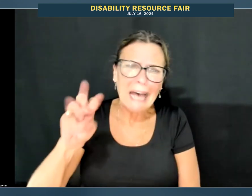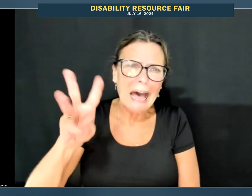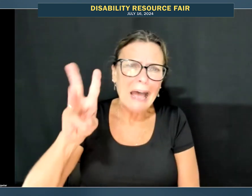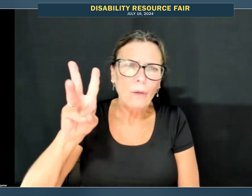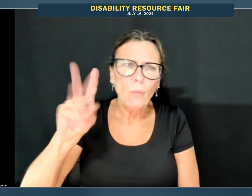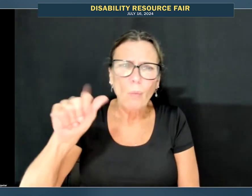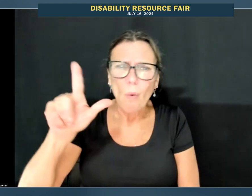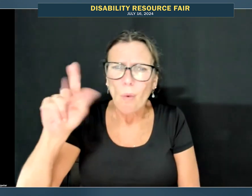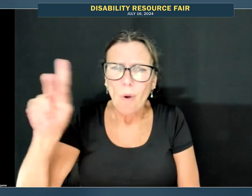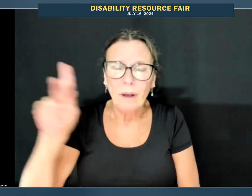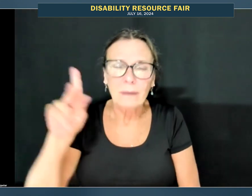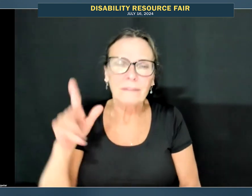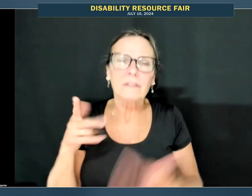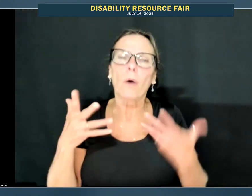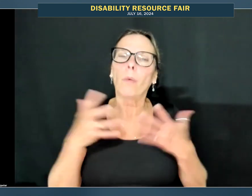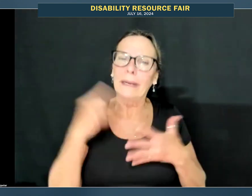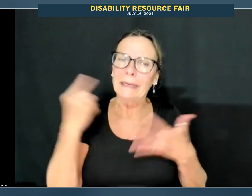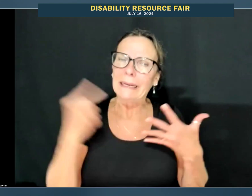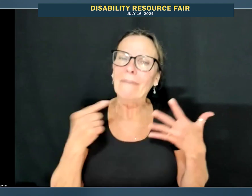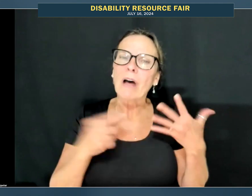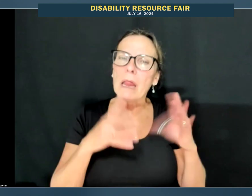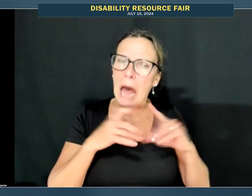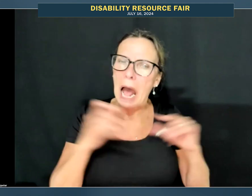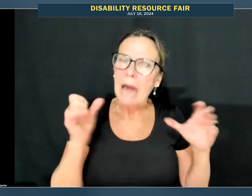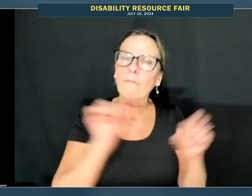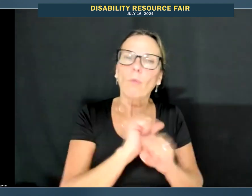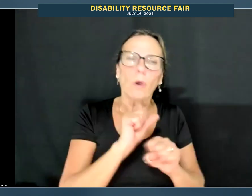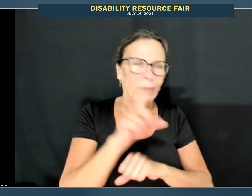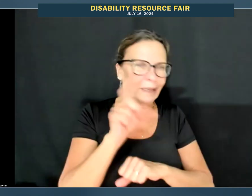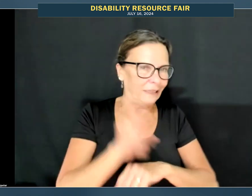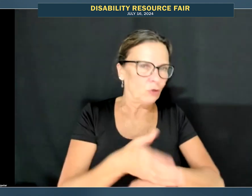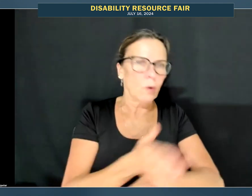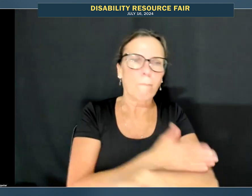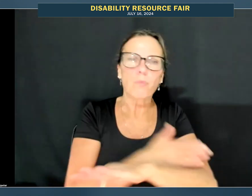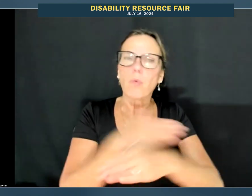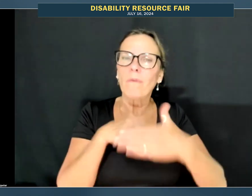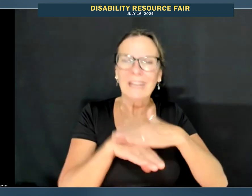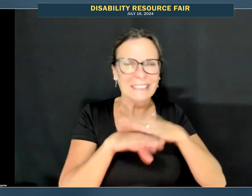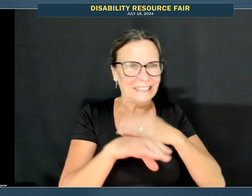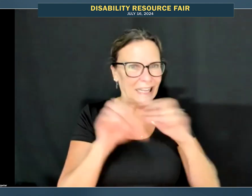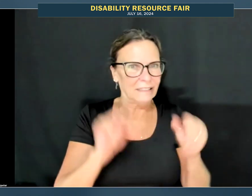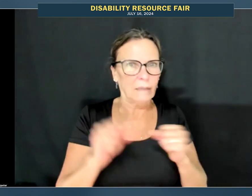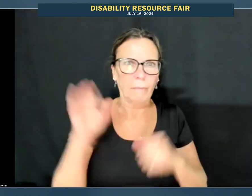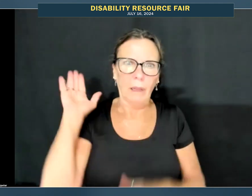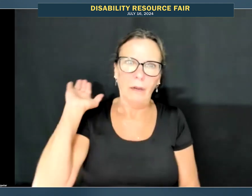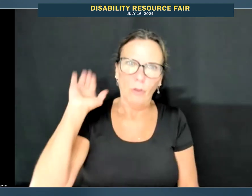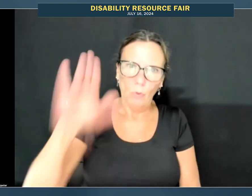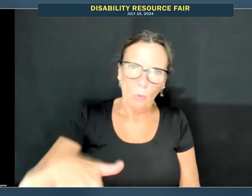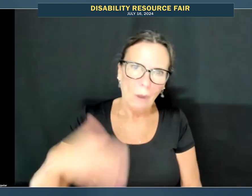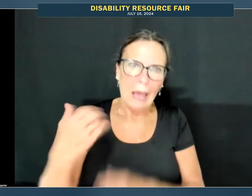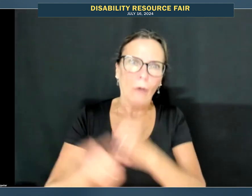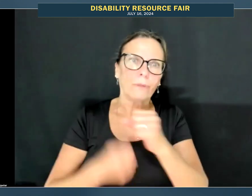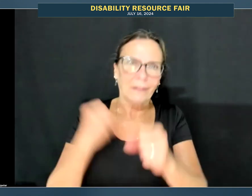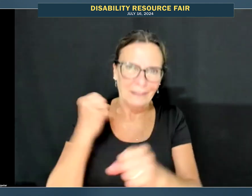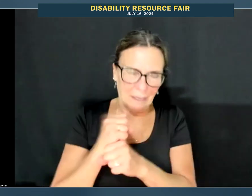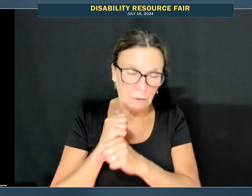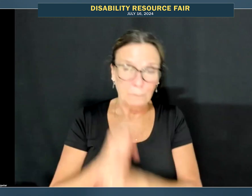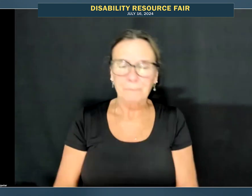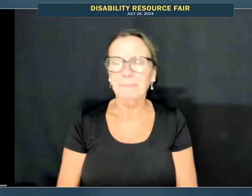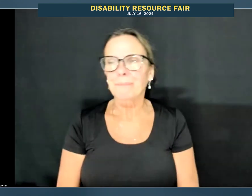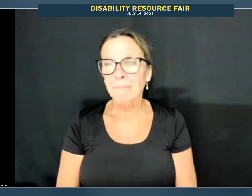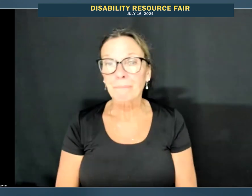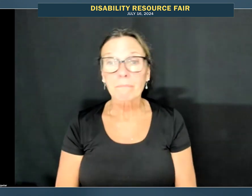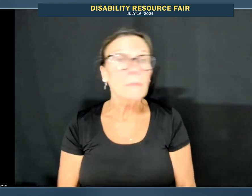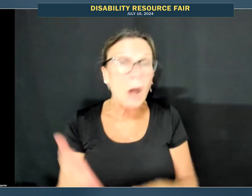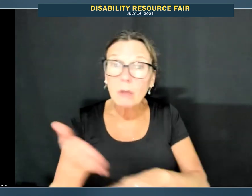sure that we have improved accessibility throughout the year. To improve